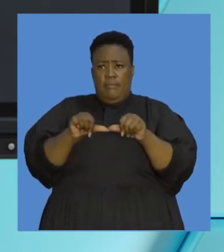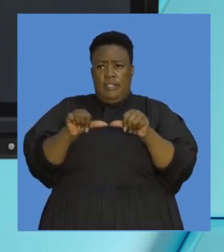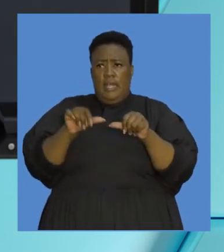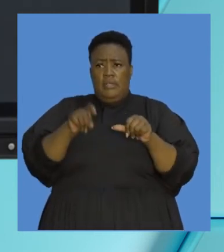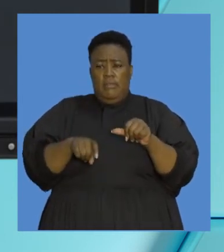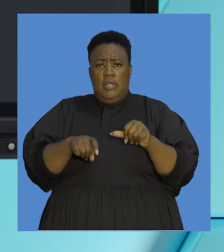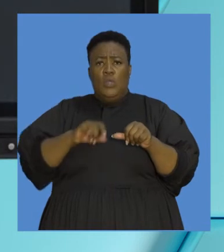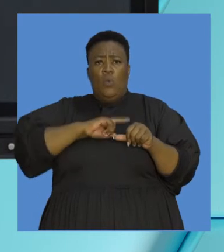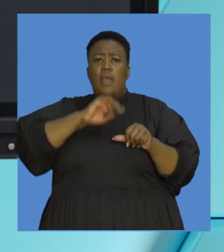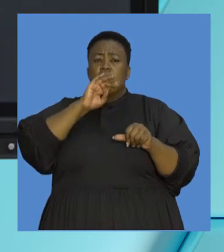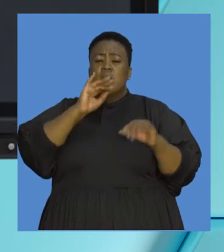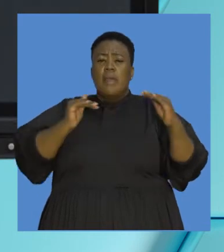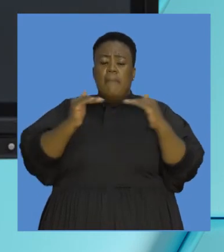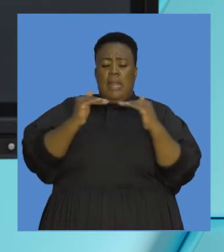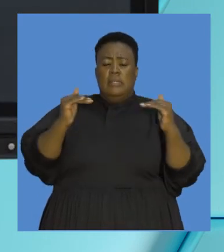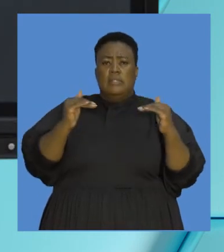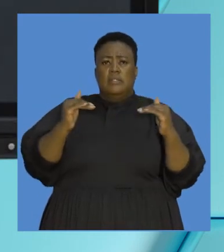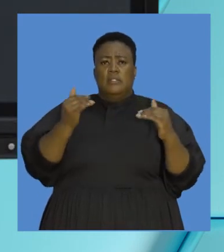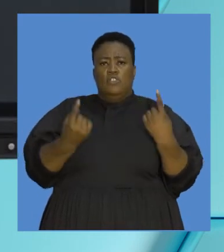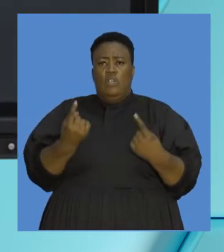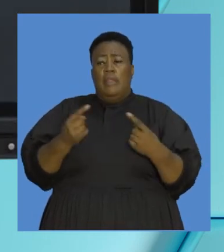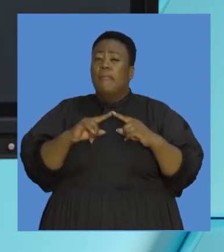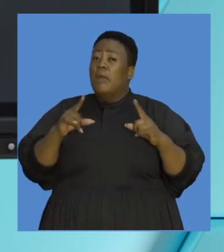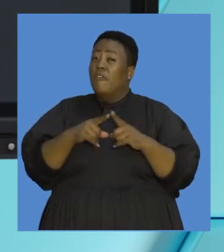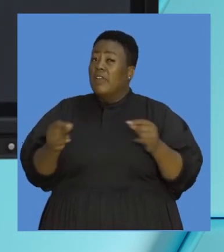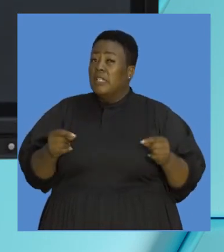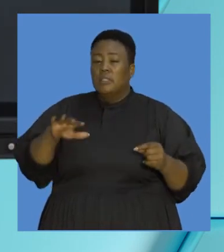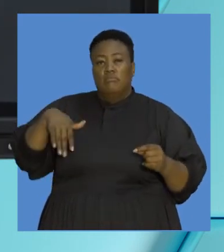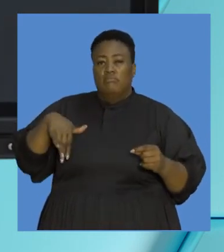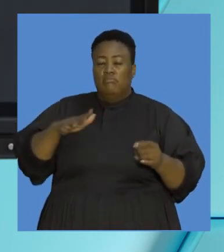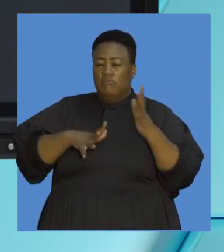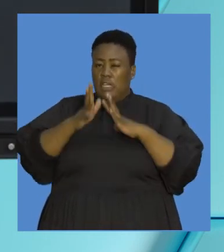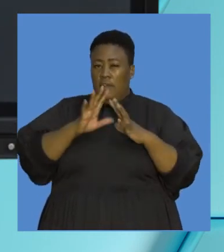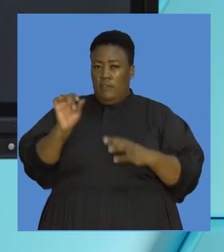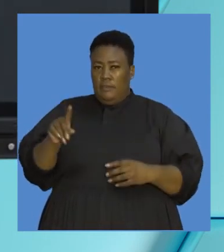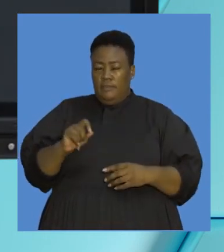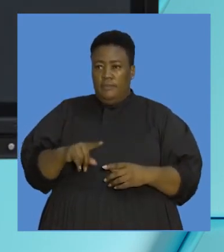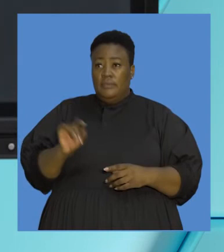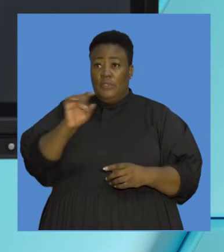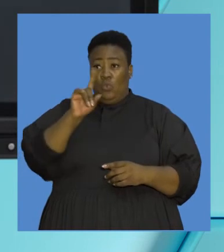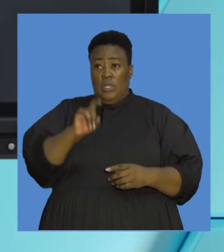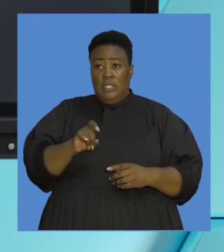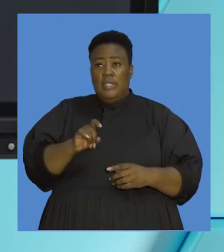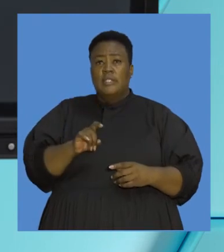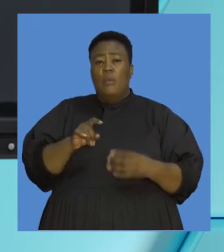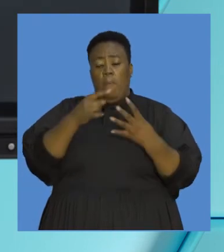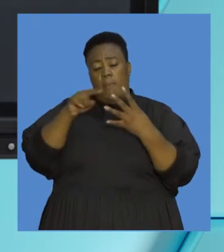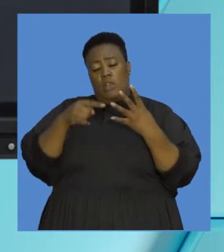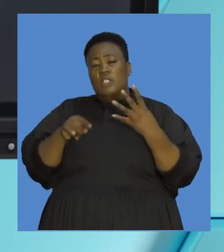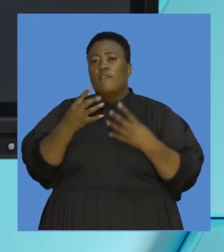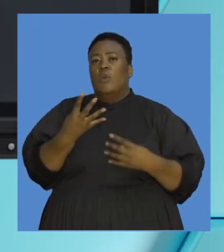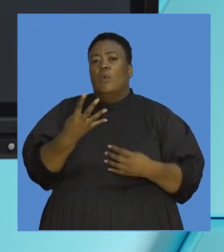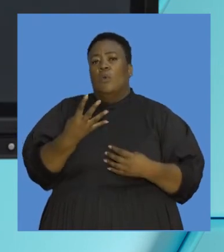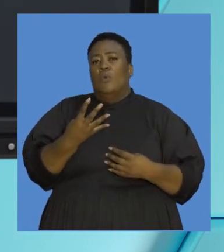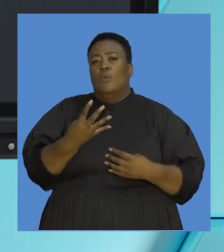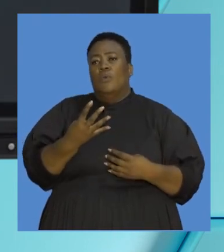rest, which means they're balancing each other out. But we're not finished. Be careful here. This question would be worth 4 marks